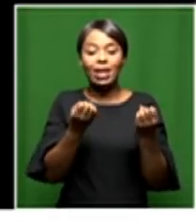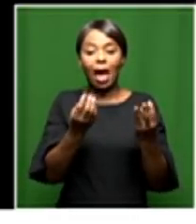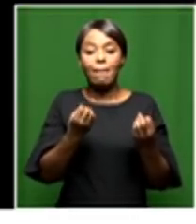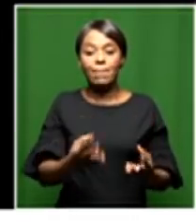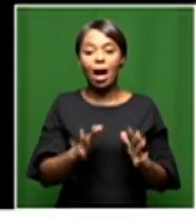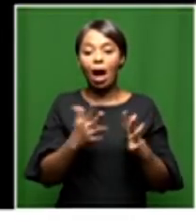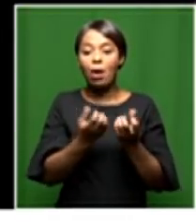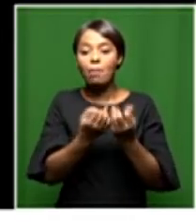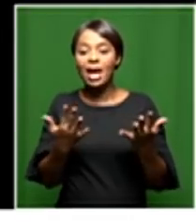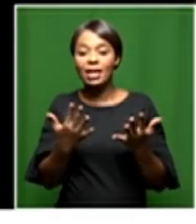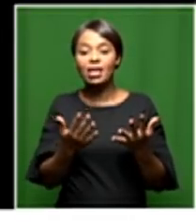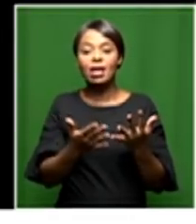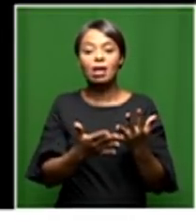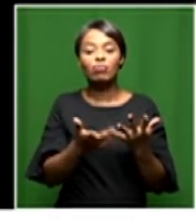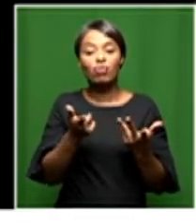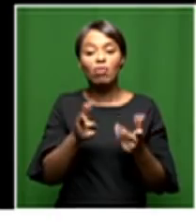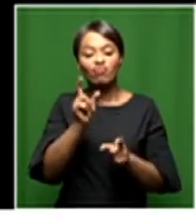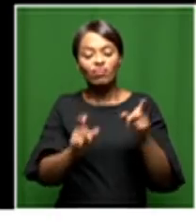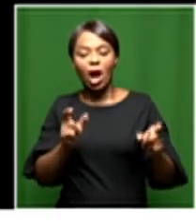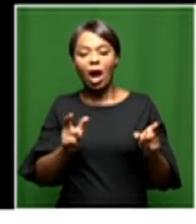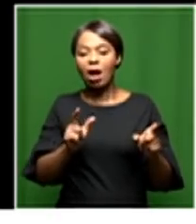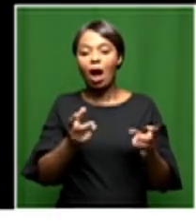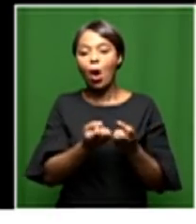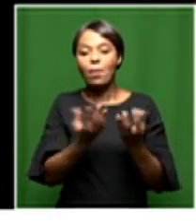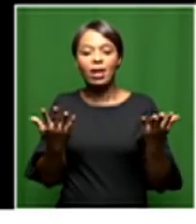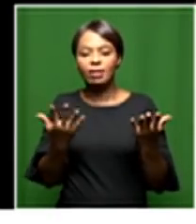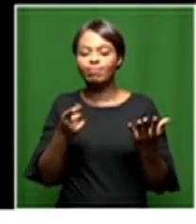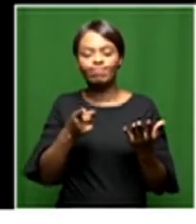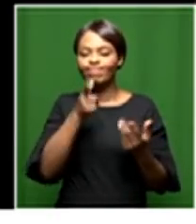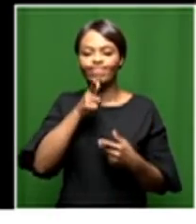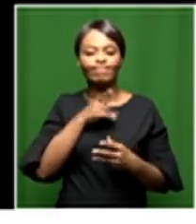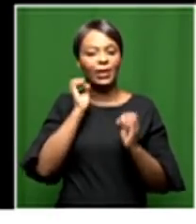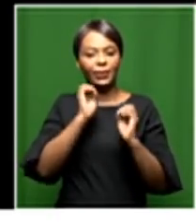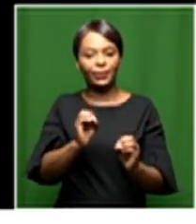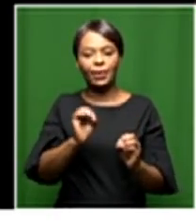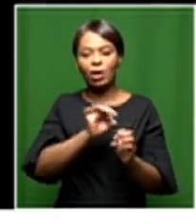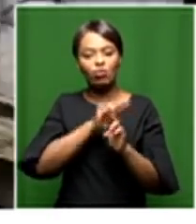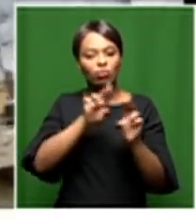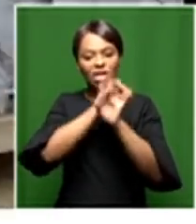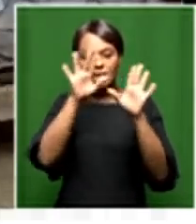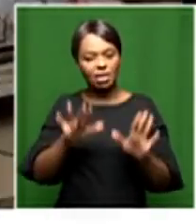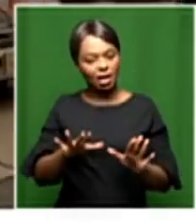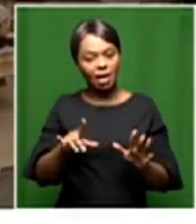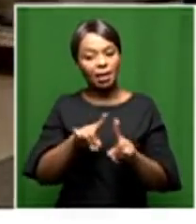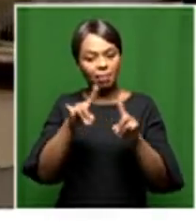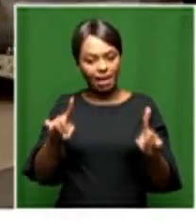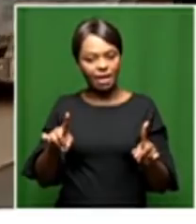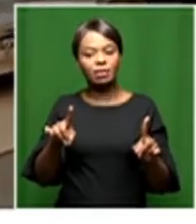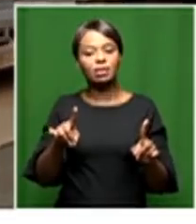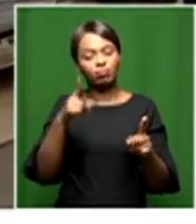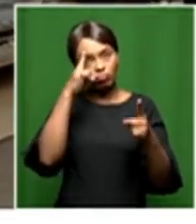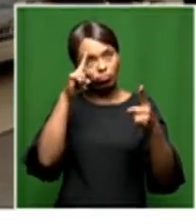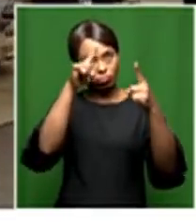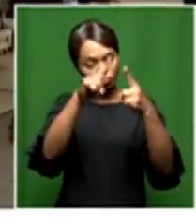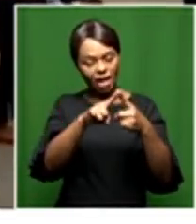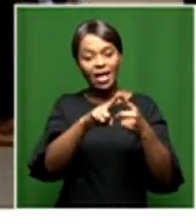to how many people they classify or they classify as frontline workers. But indeed,